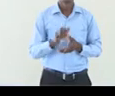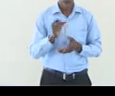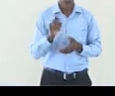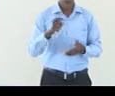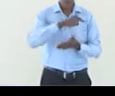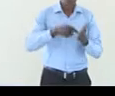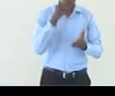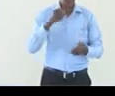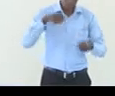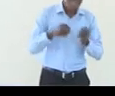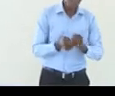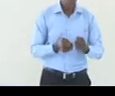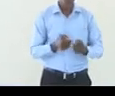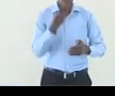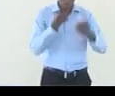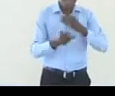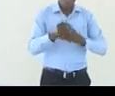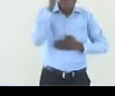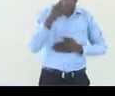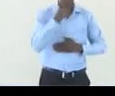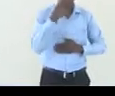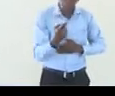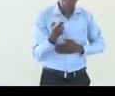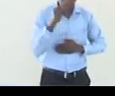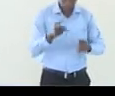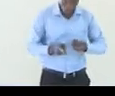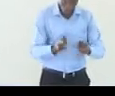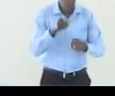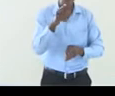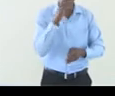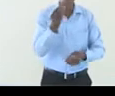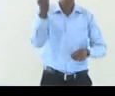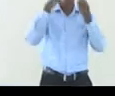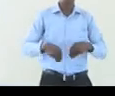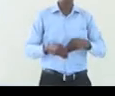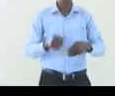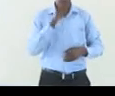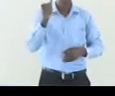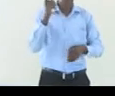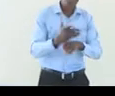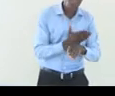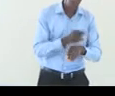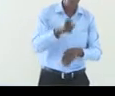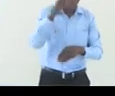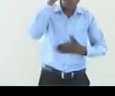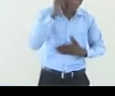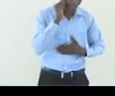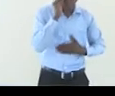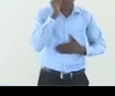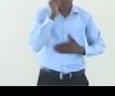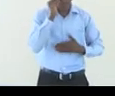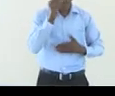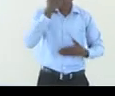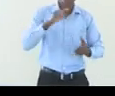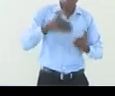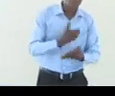So this is the problem. The prophet will tell you, the way you are consuming and not producing, you are going to experience a recession.